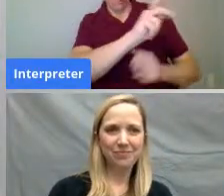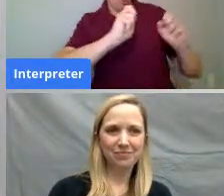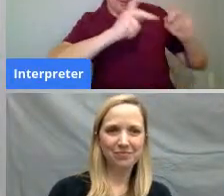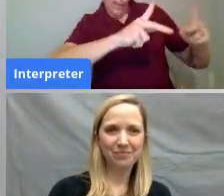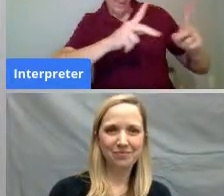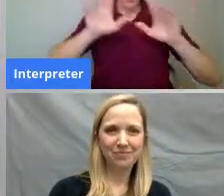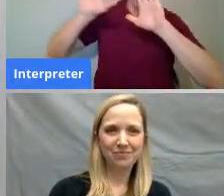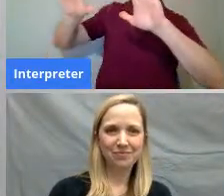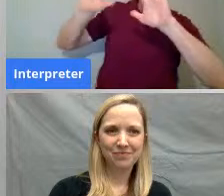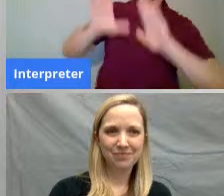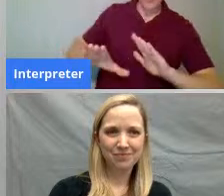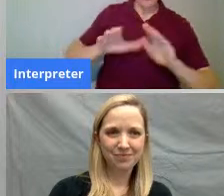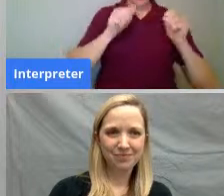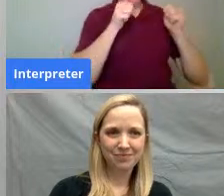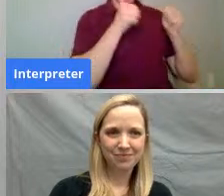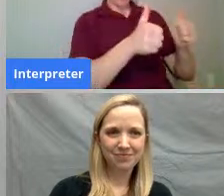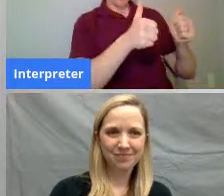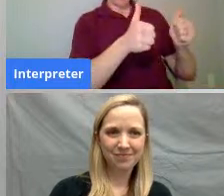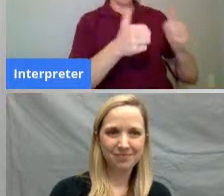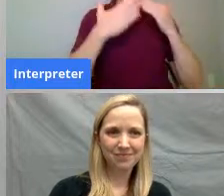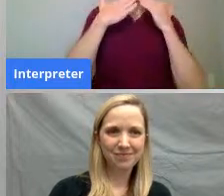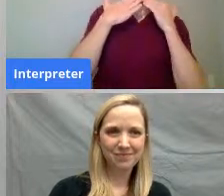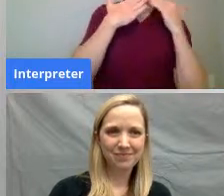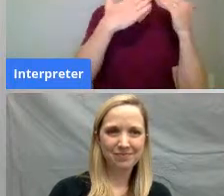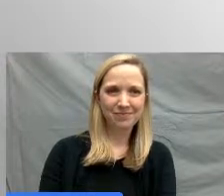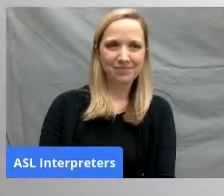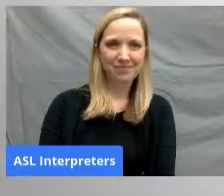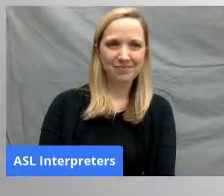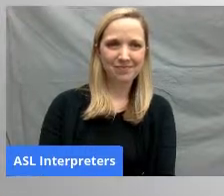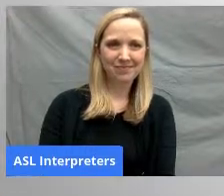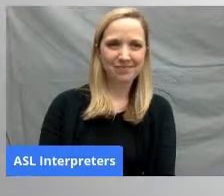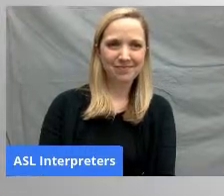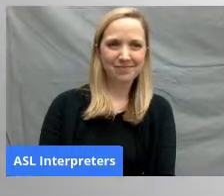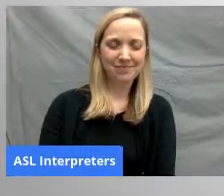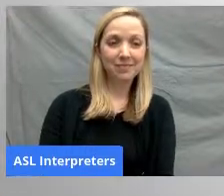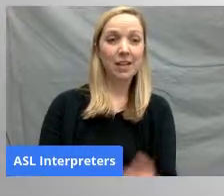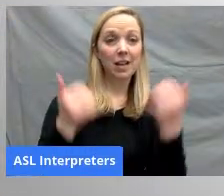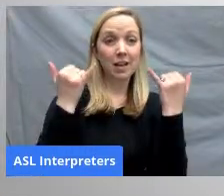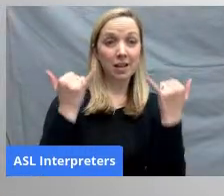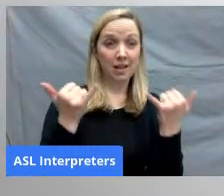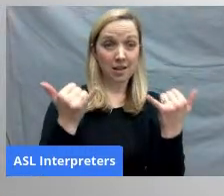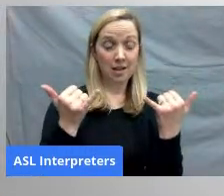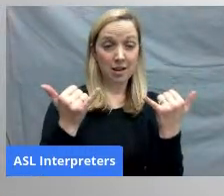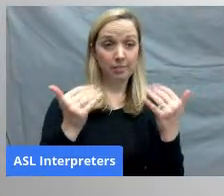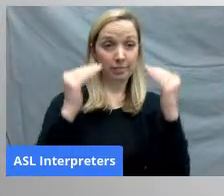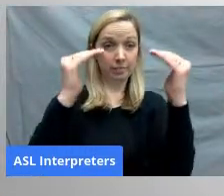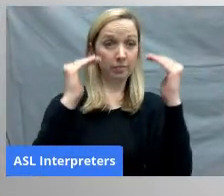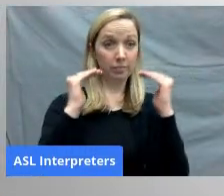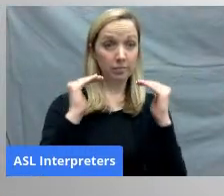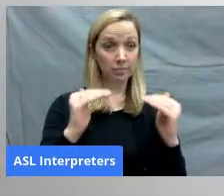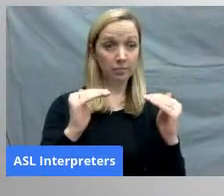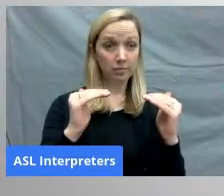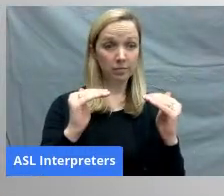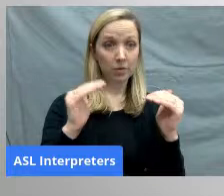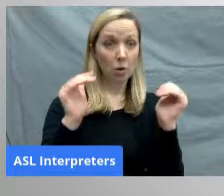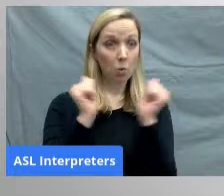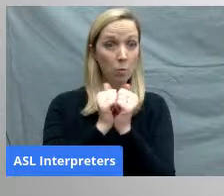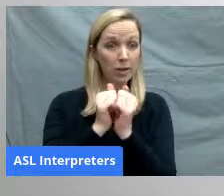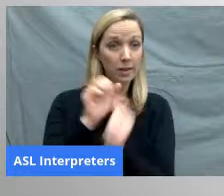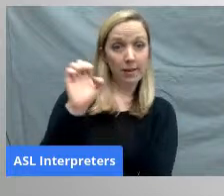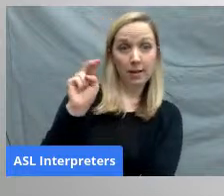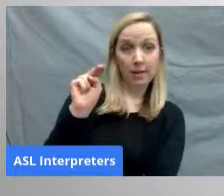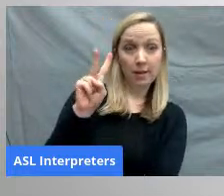Okay. Thank you. We'll move forward to, let's see, is this Envision